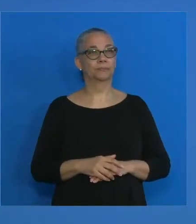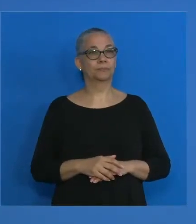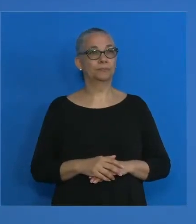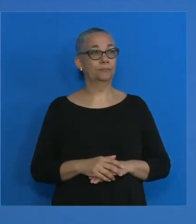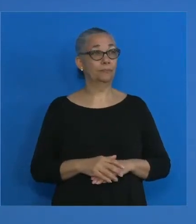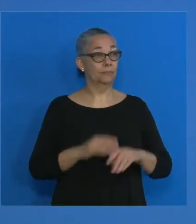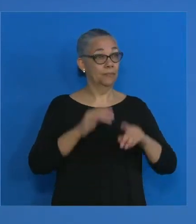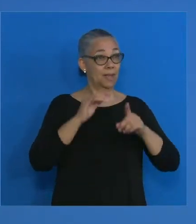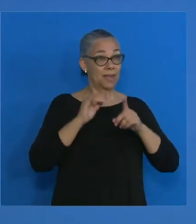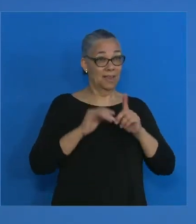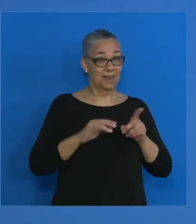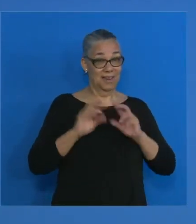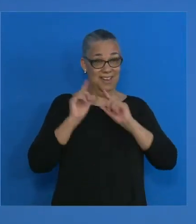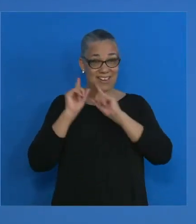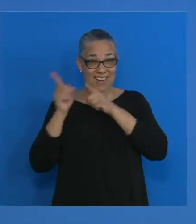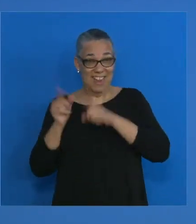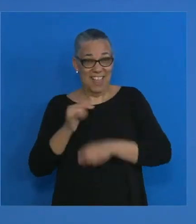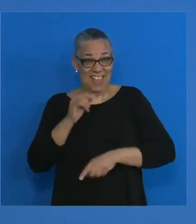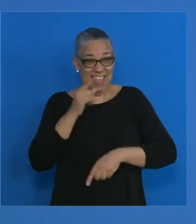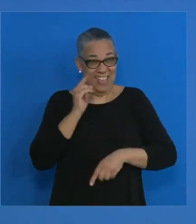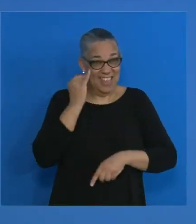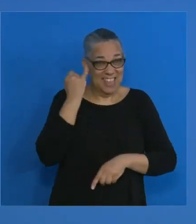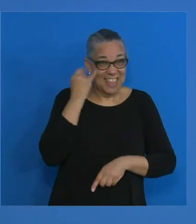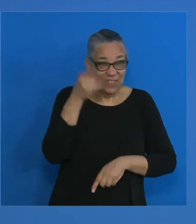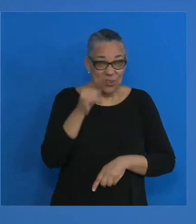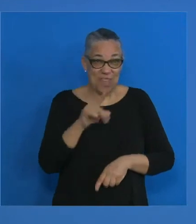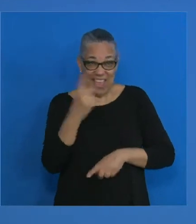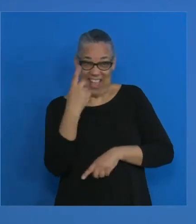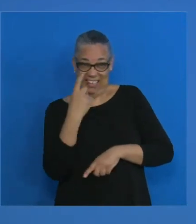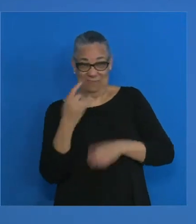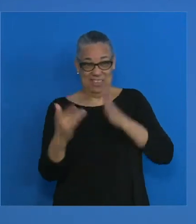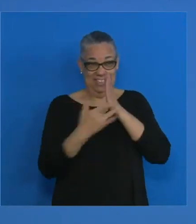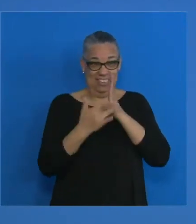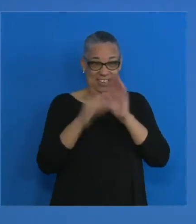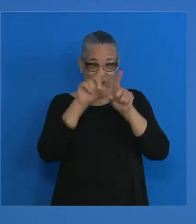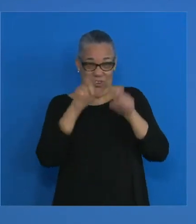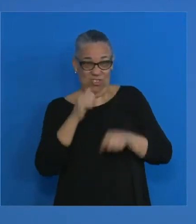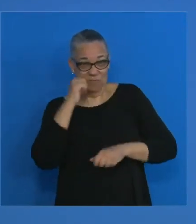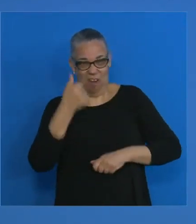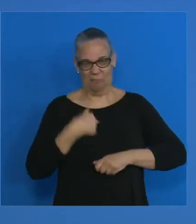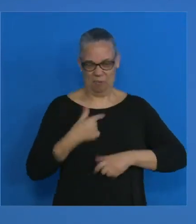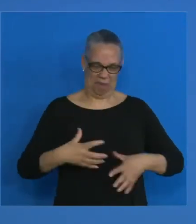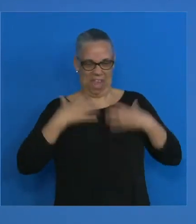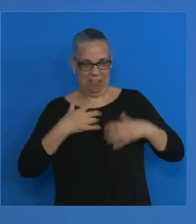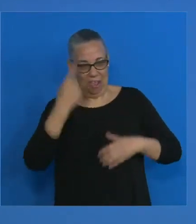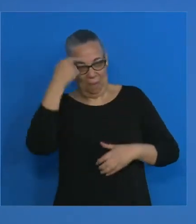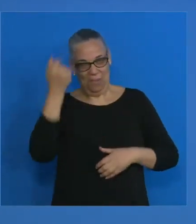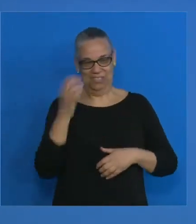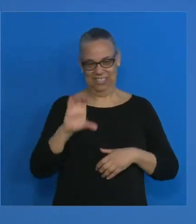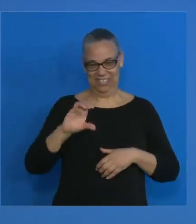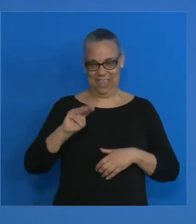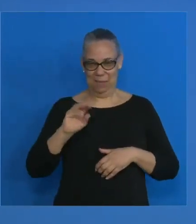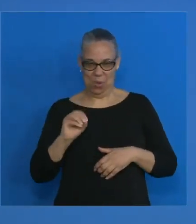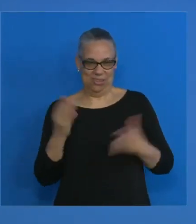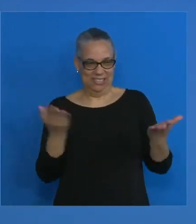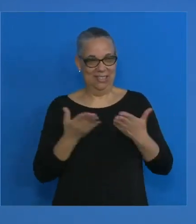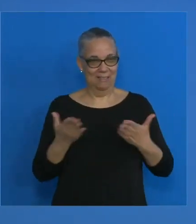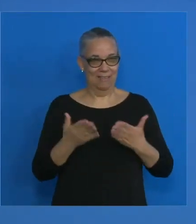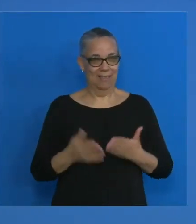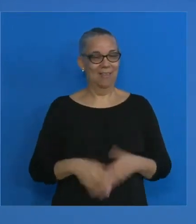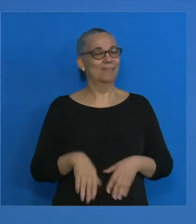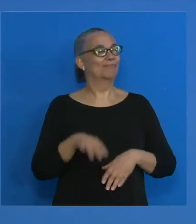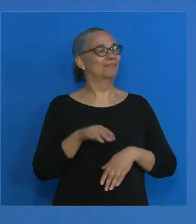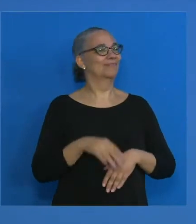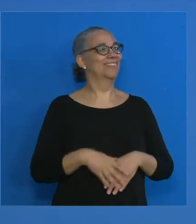If you Okay. ask me a technical question tomorrow, Don, I'm going to be very angry because I got the CMO right here. He's just sitting That there. concludes the press conference. Thank you